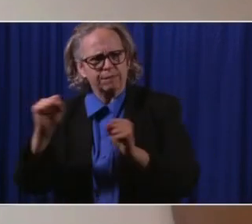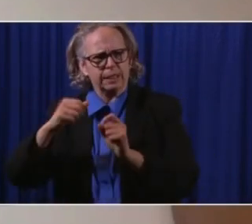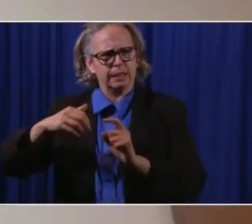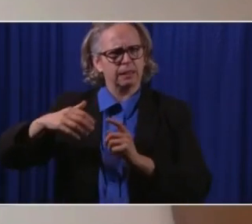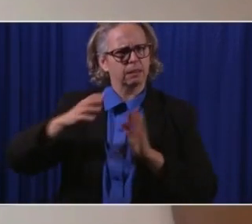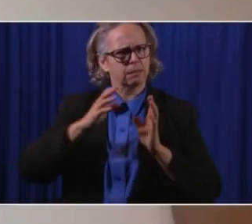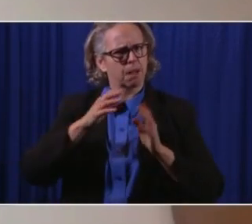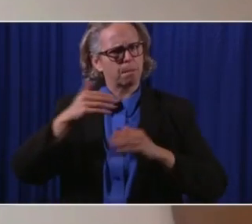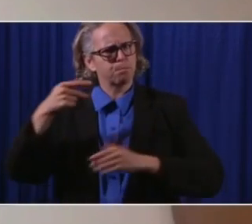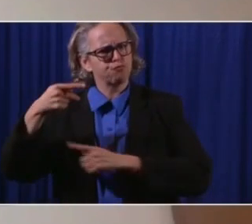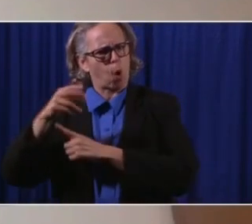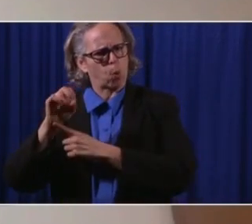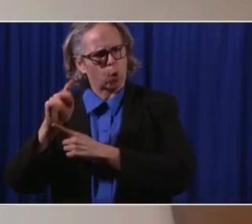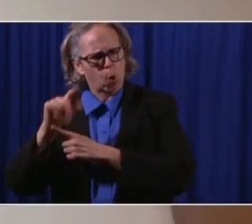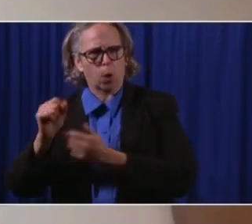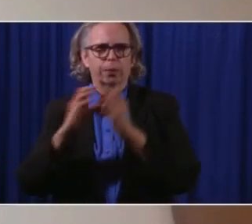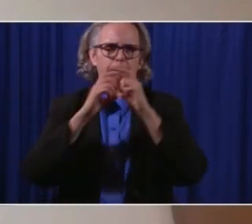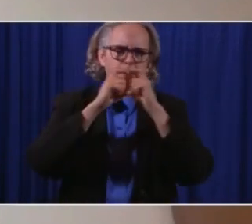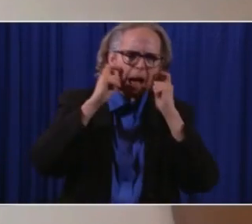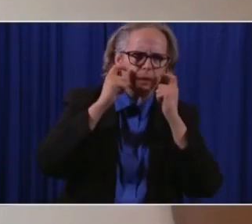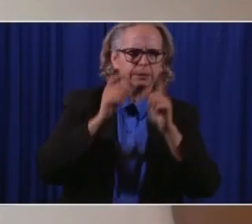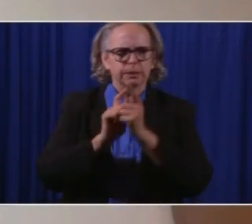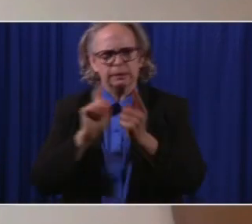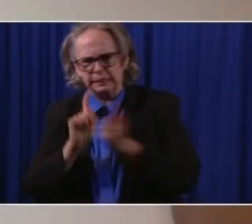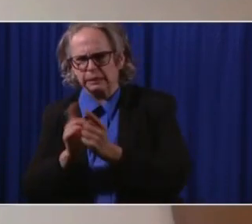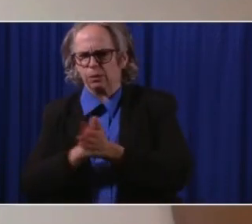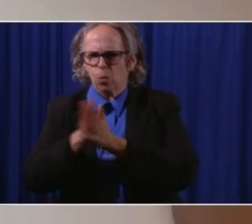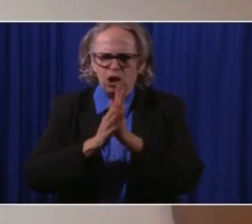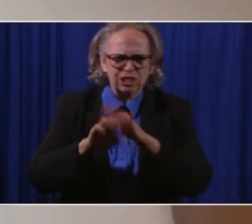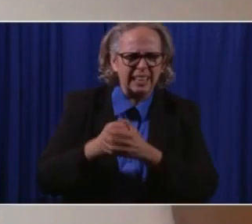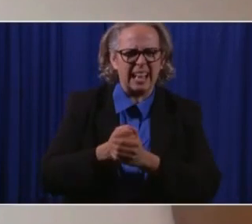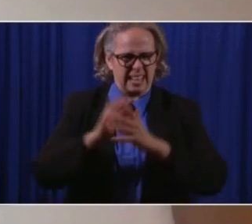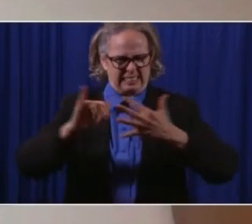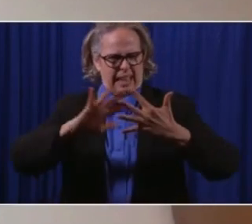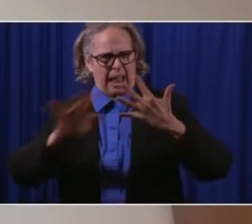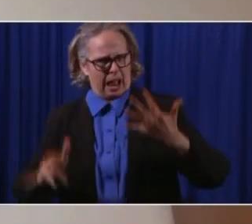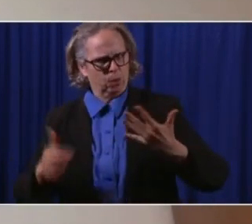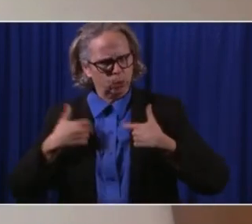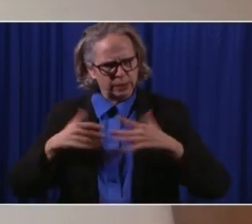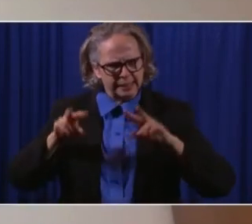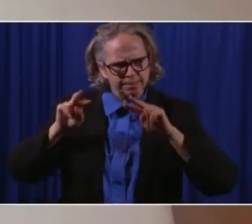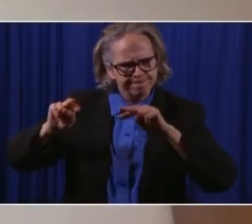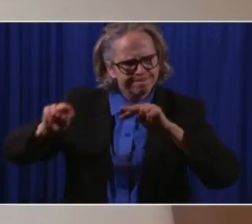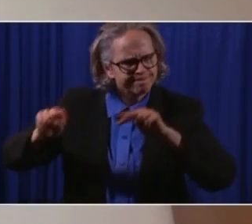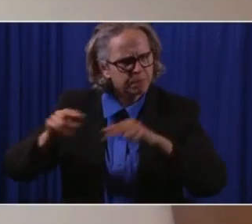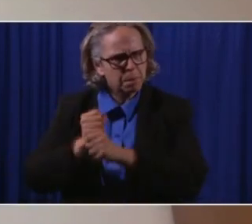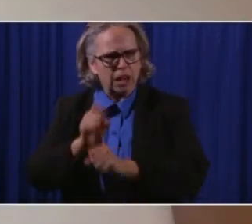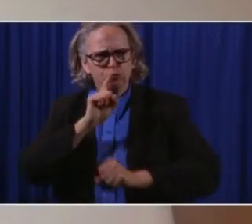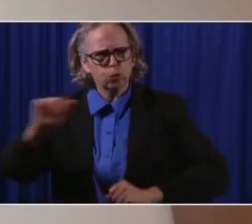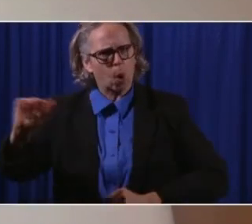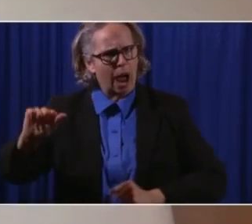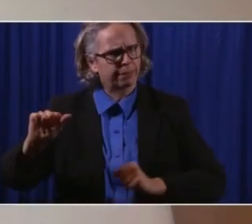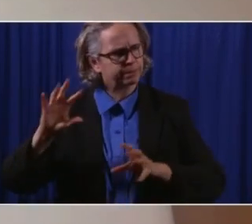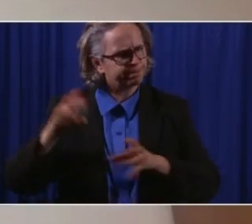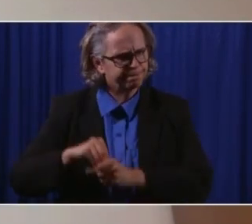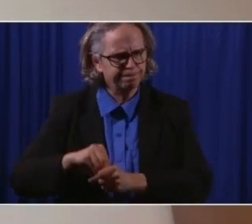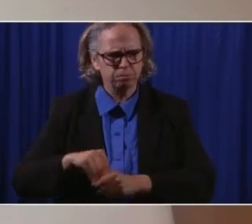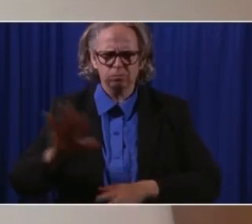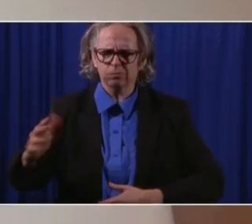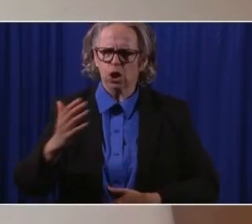to follow around this virus, which is appropriate social distancing and good